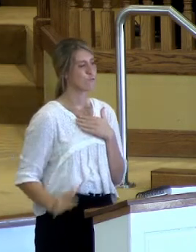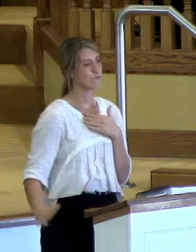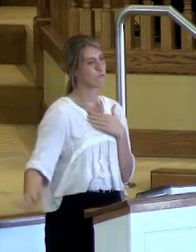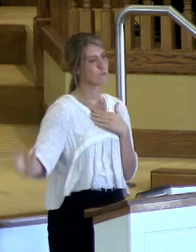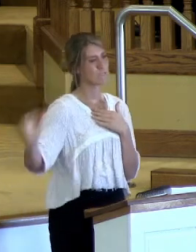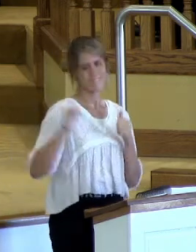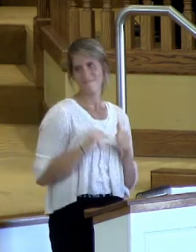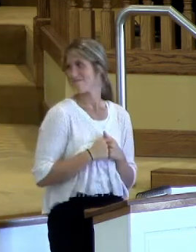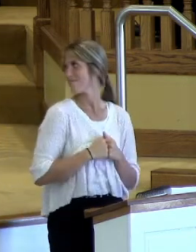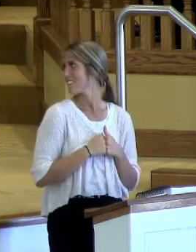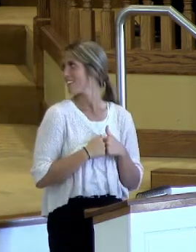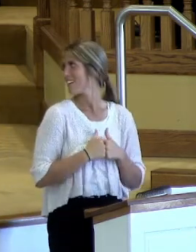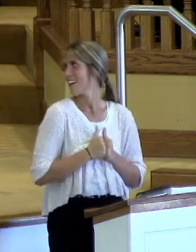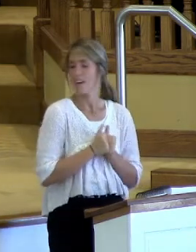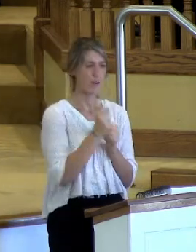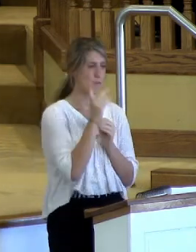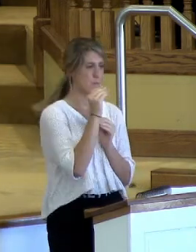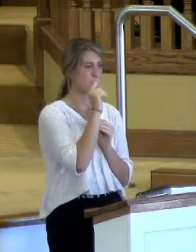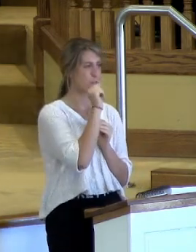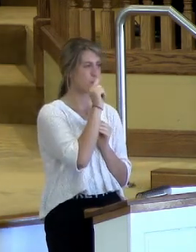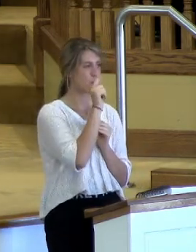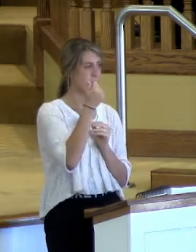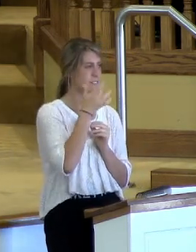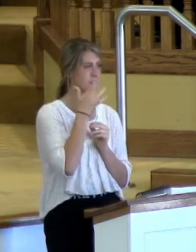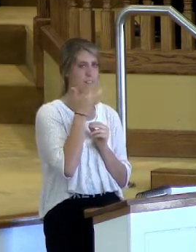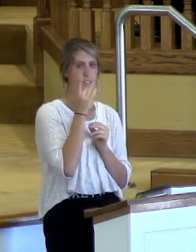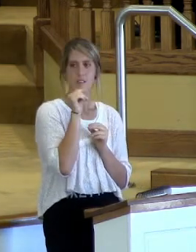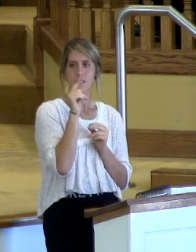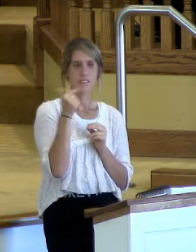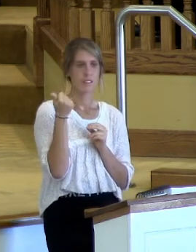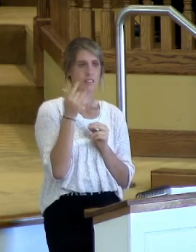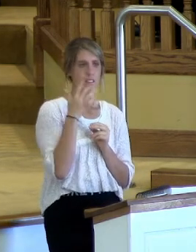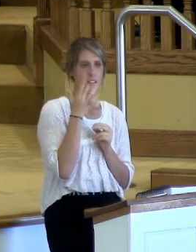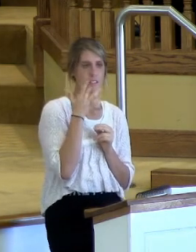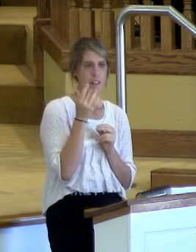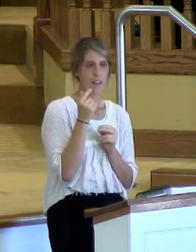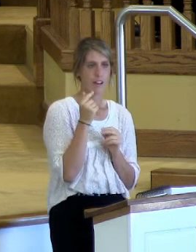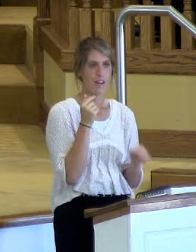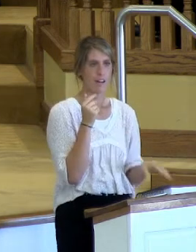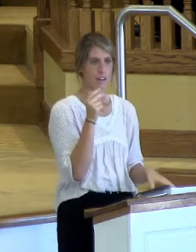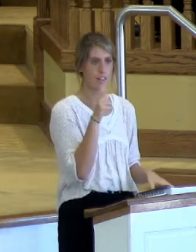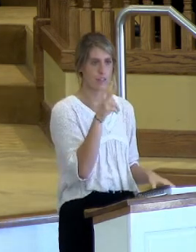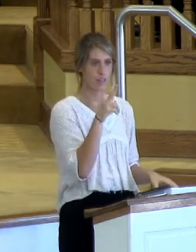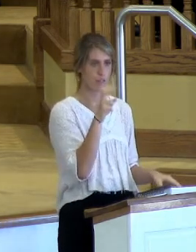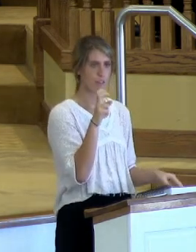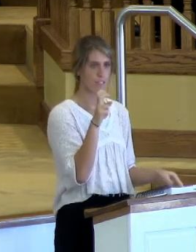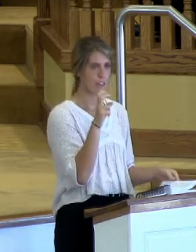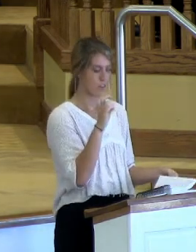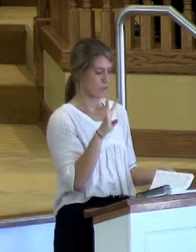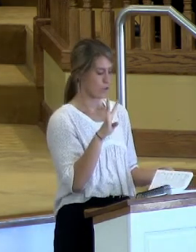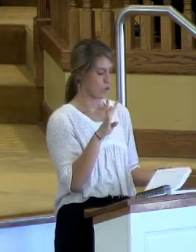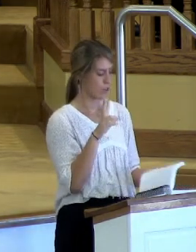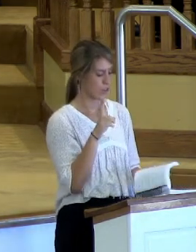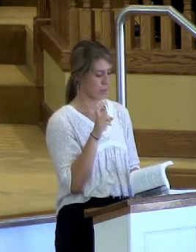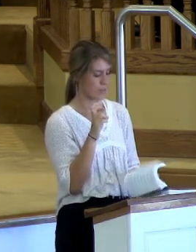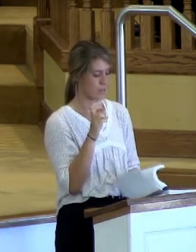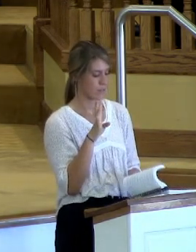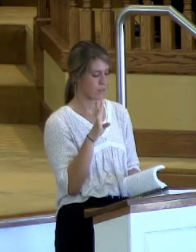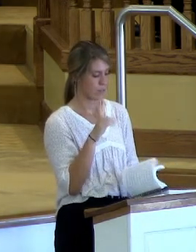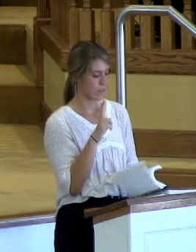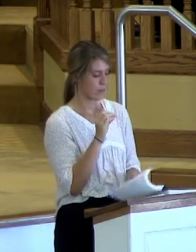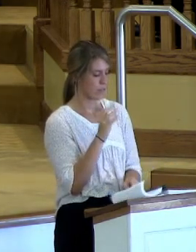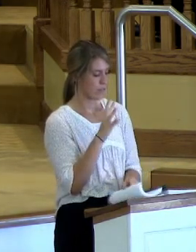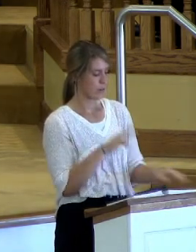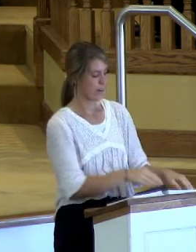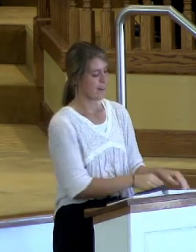cleansing flood. Another one. Who's got another favorite? Yes, ma'am. Say it again. 304. 304. I